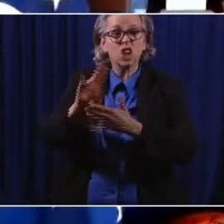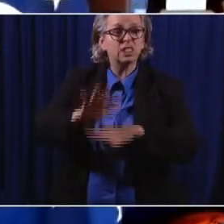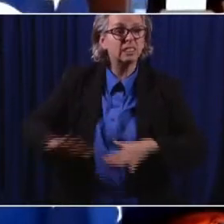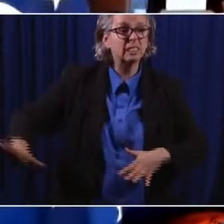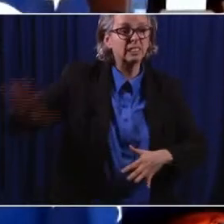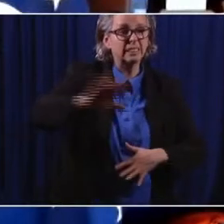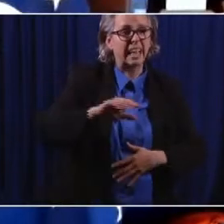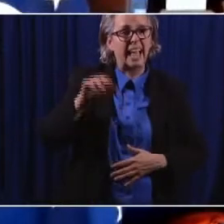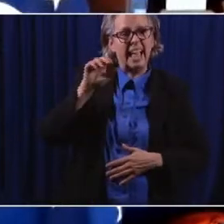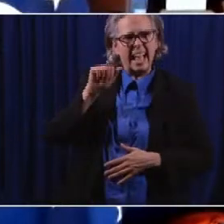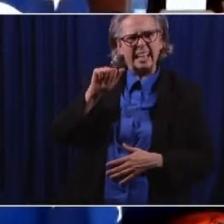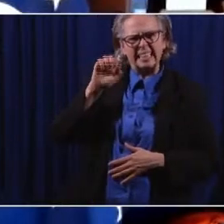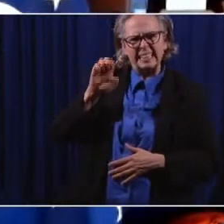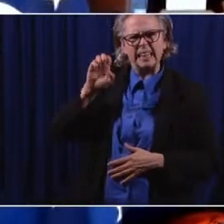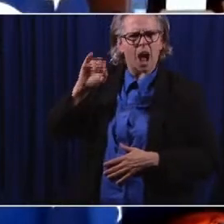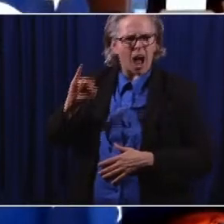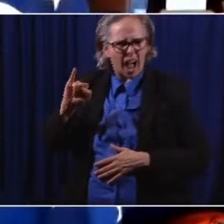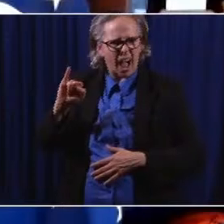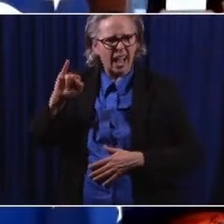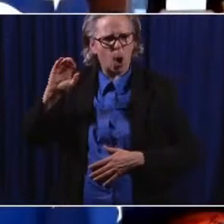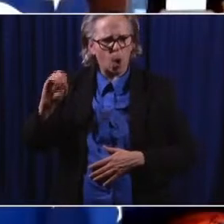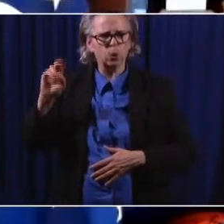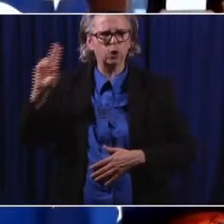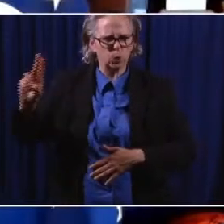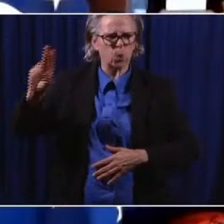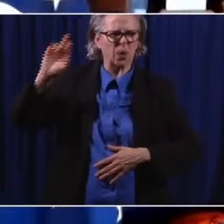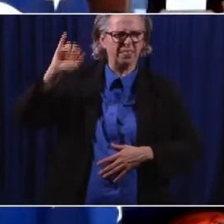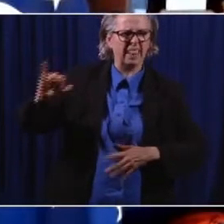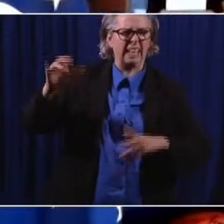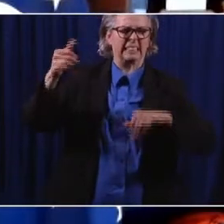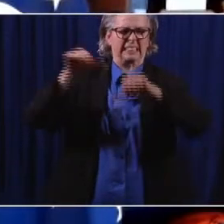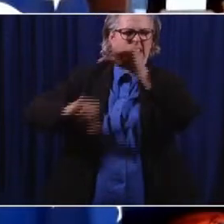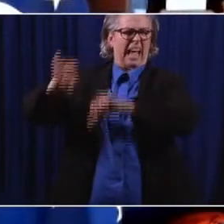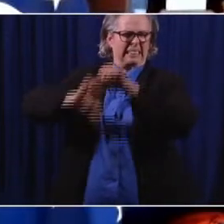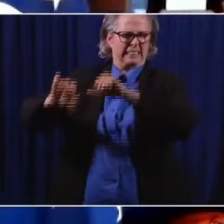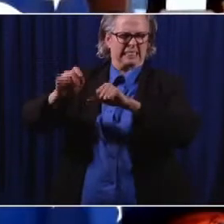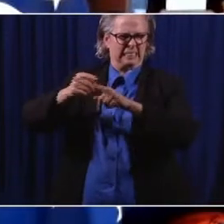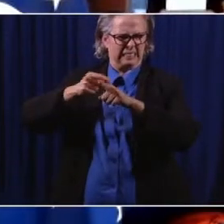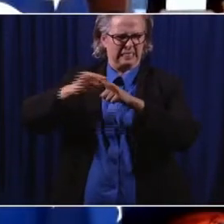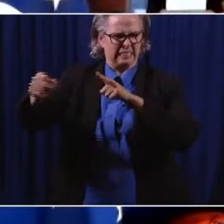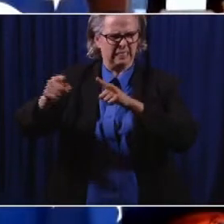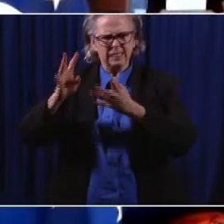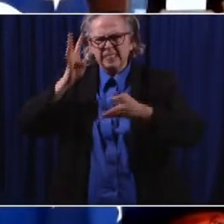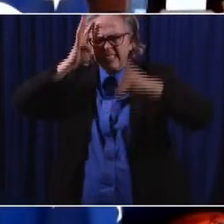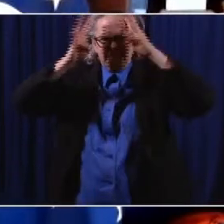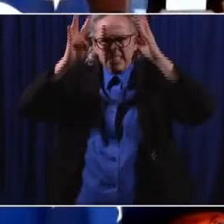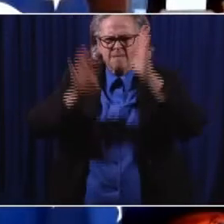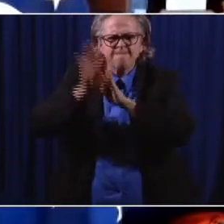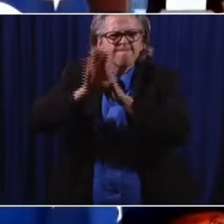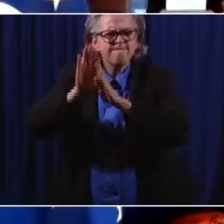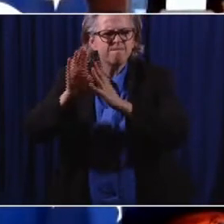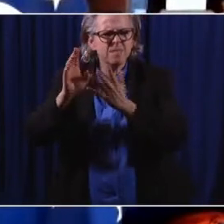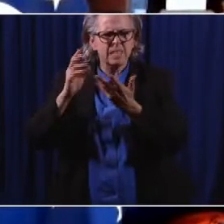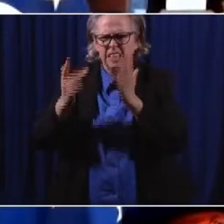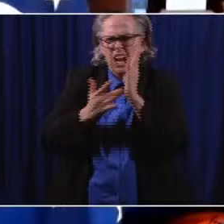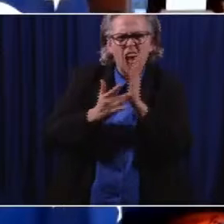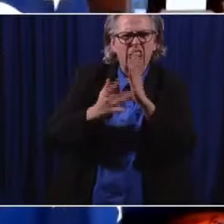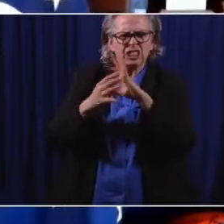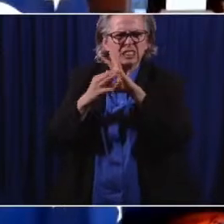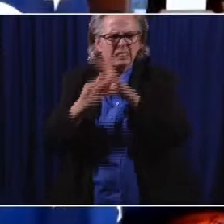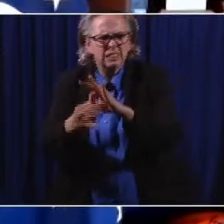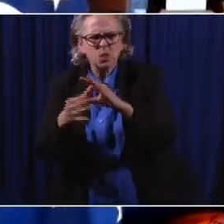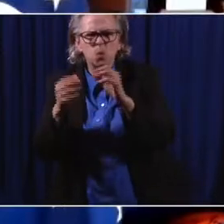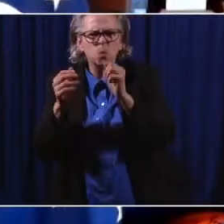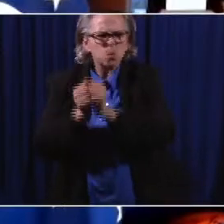Scientific has developed technology that recently won a NASA iTech Ignite the Night pitch competition that